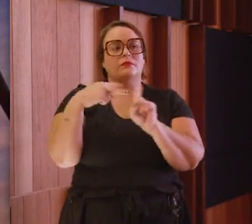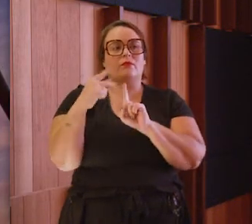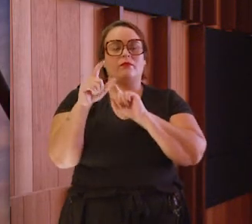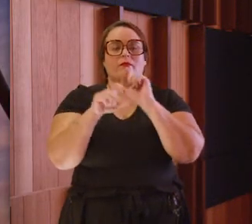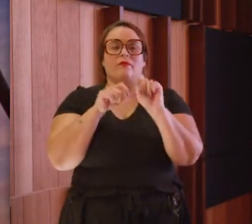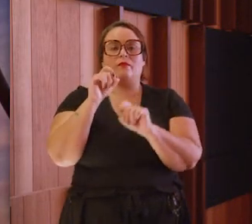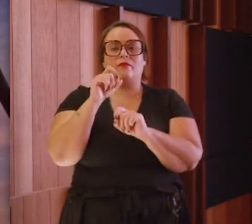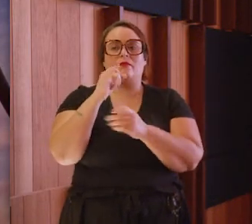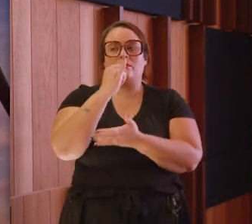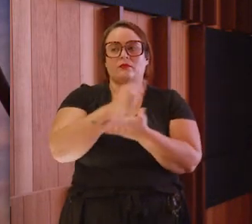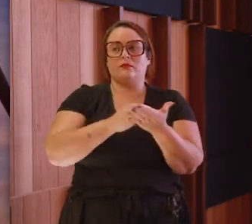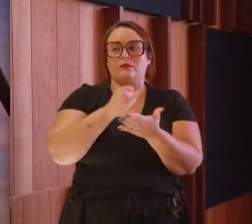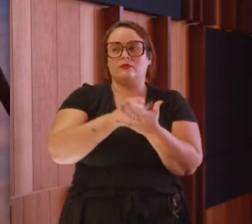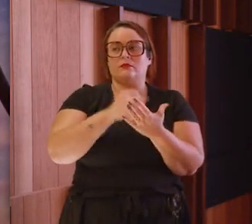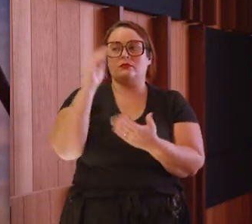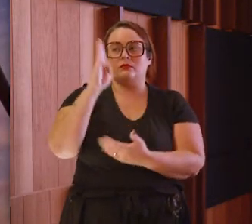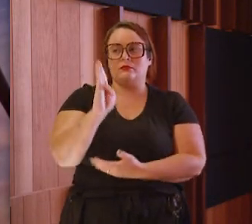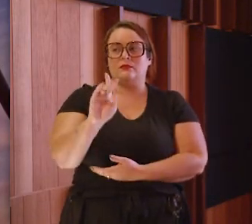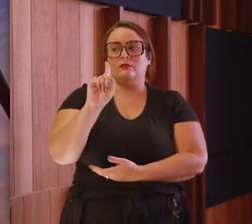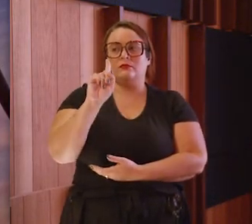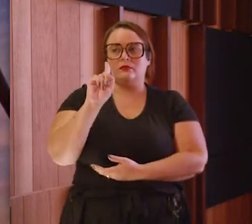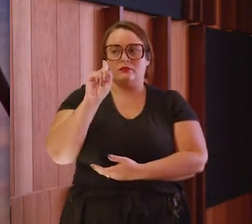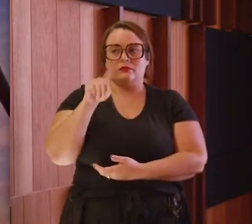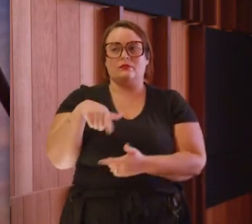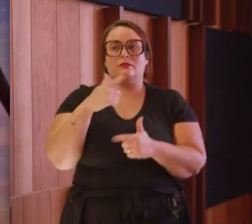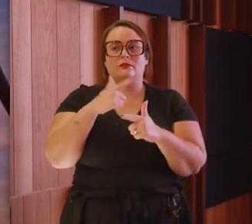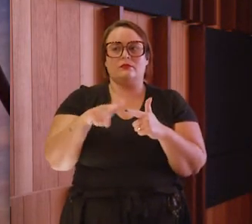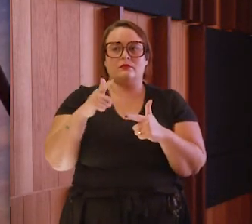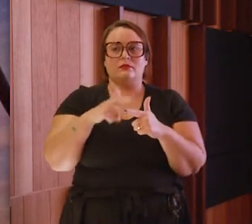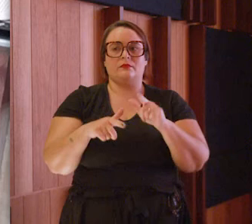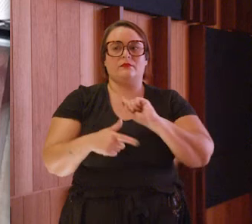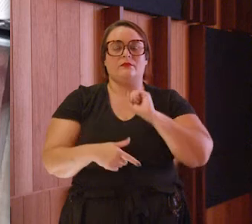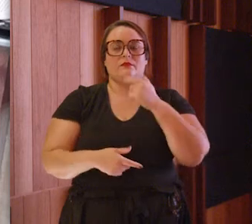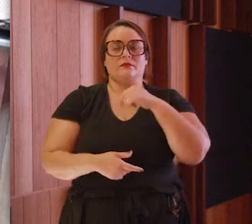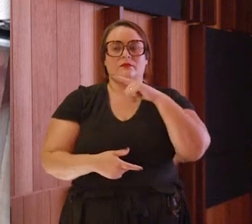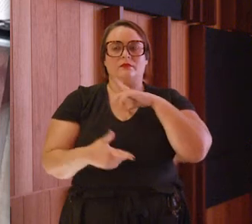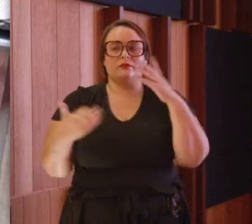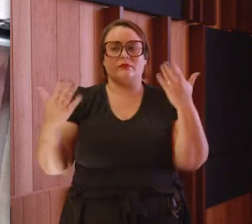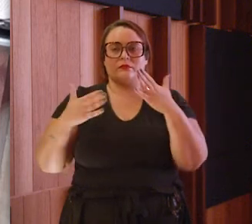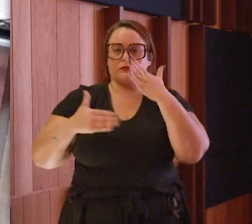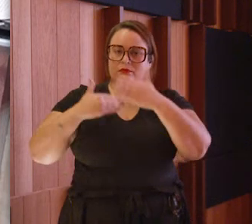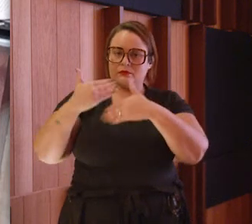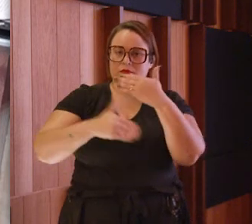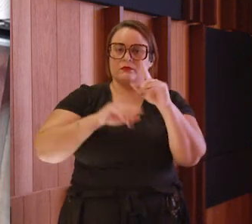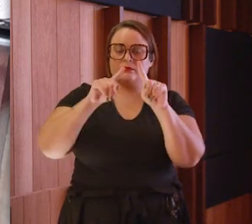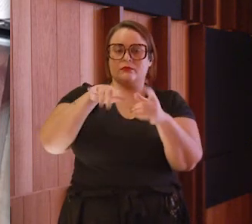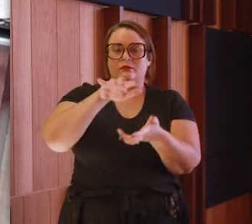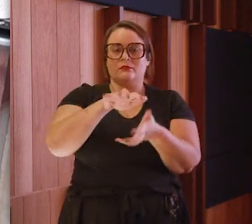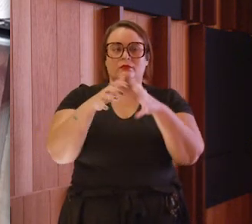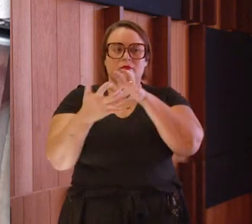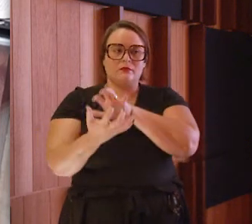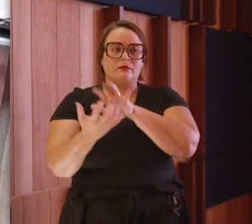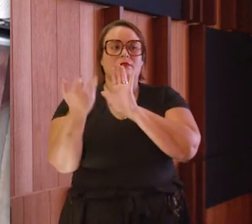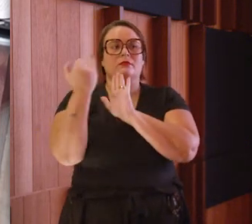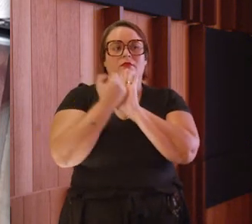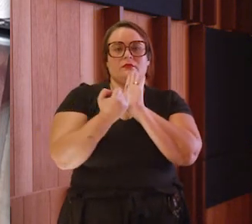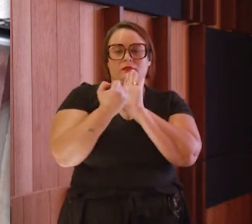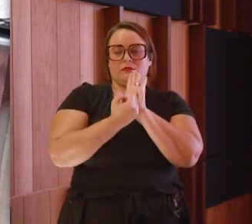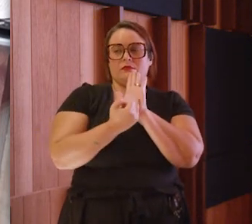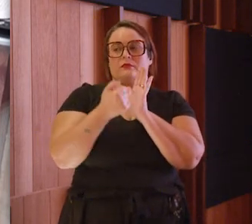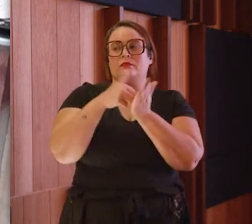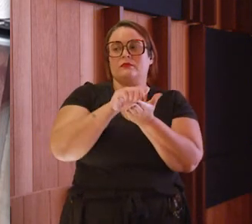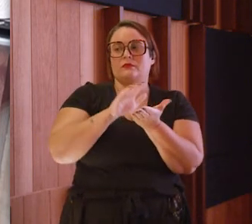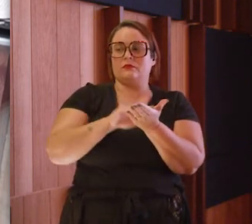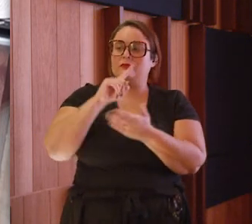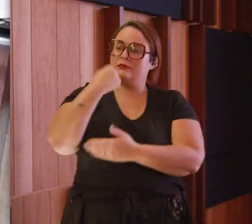the major transfer pricing reform, which is being regulated. So we have yet another opportunity for Brazil to jump on the